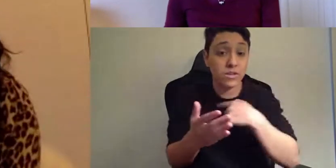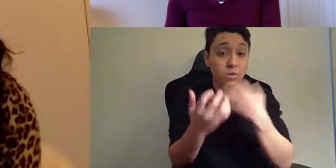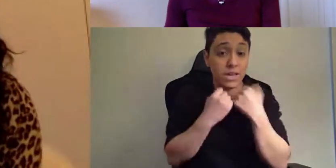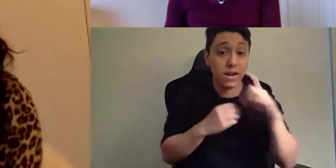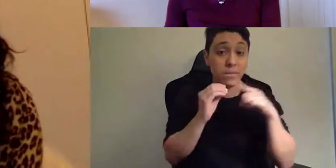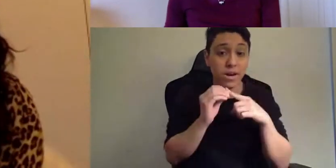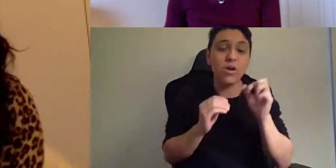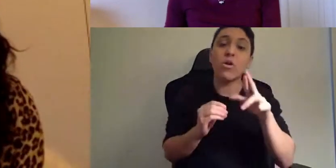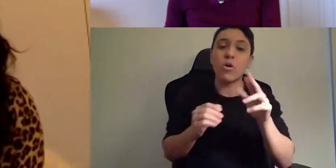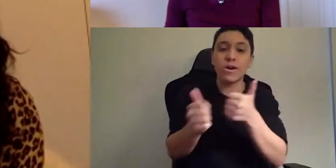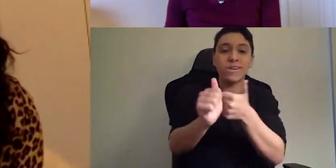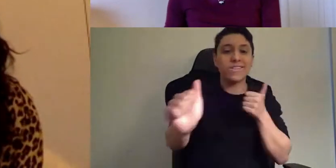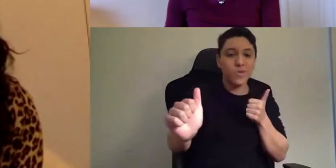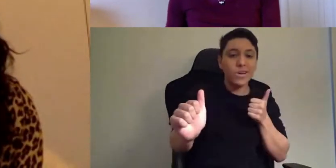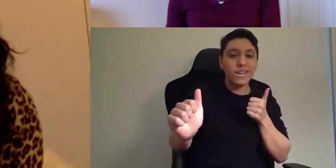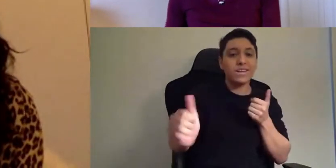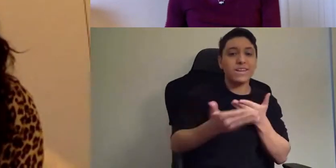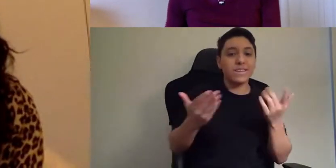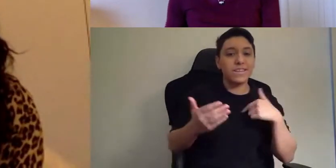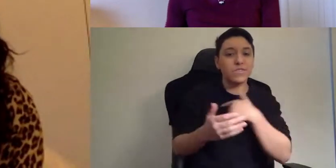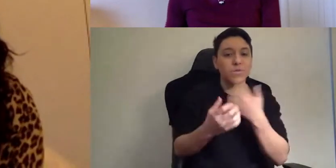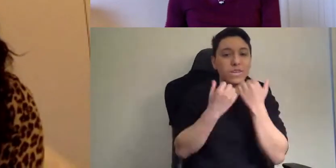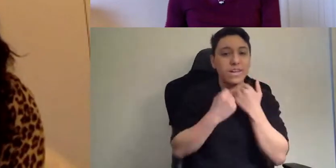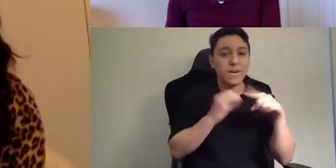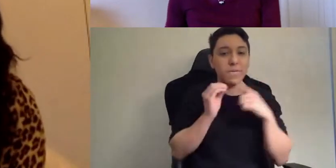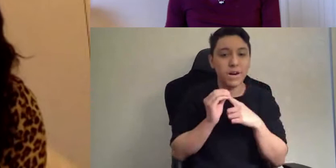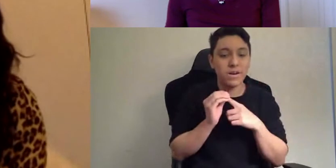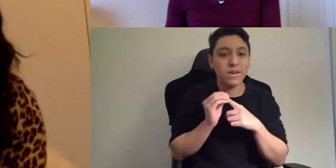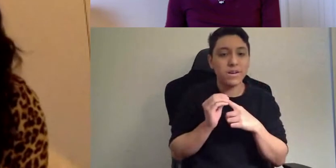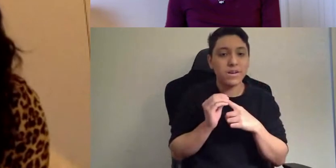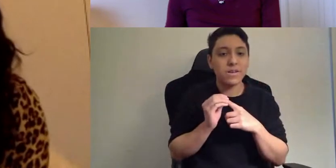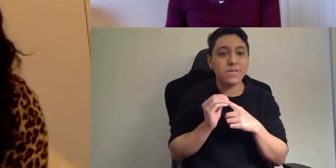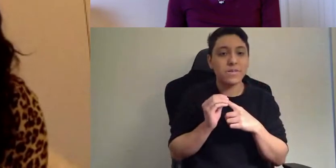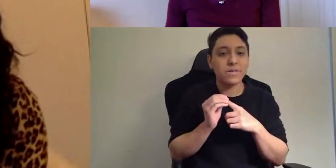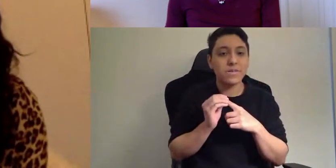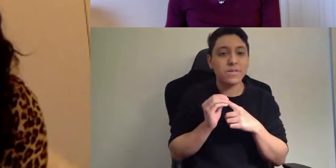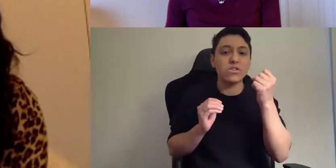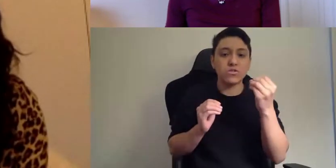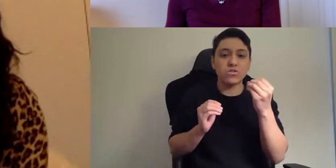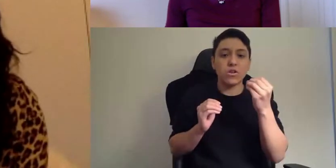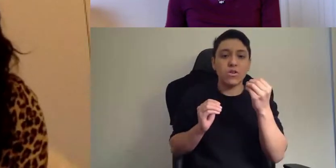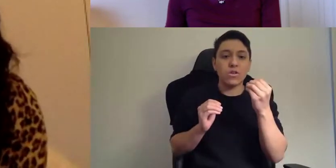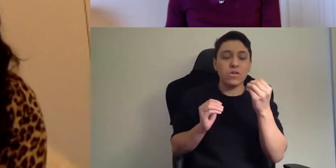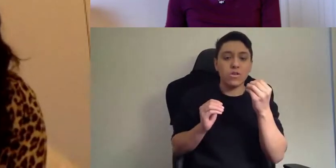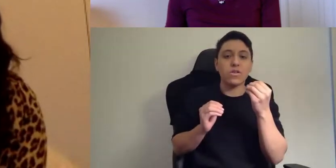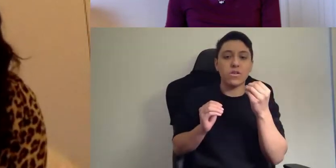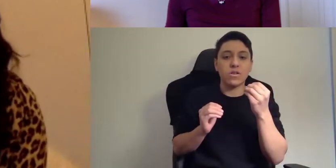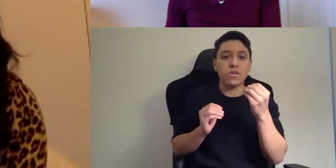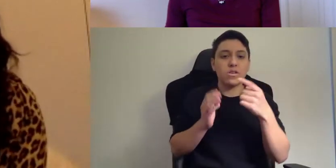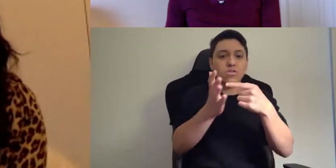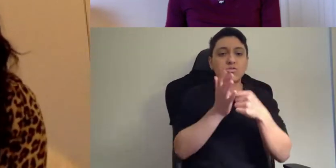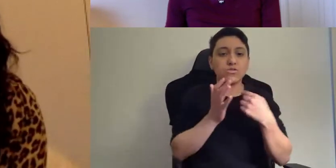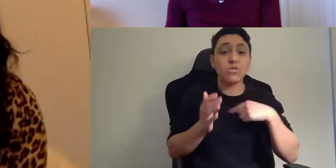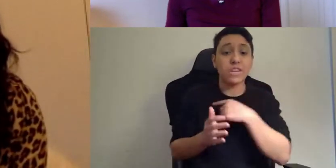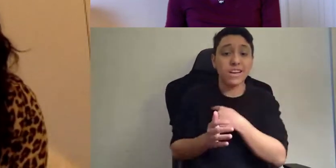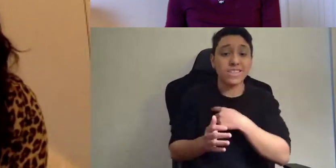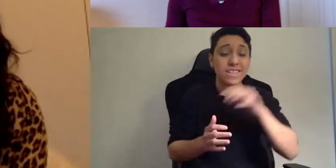that inside of a social context, then that kind of destigmatizes what's happening for us. It's like, oh yeah,